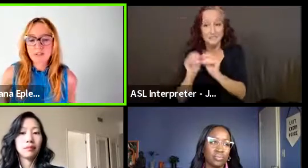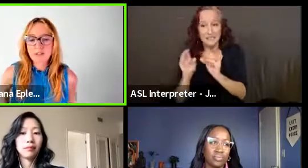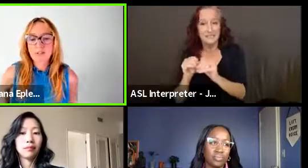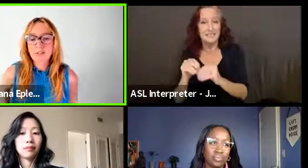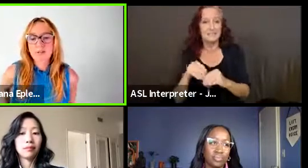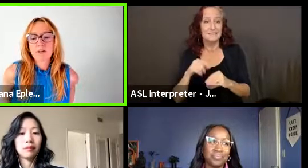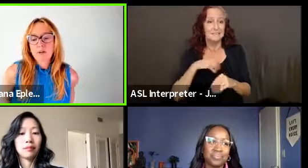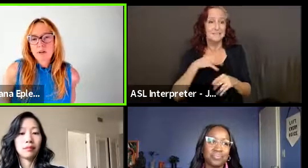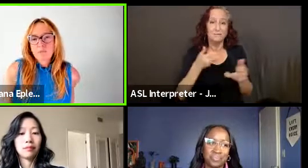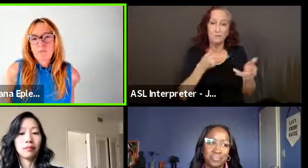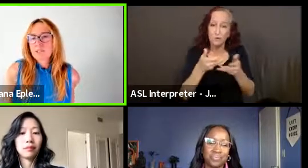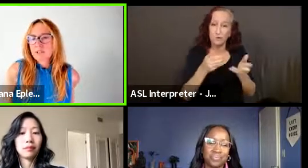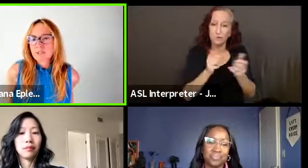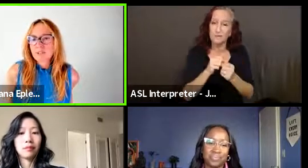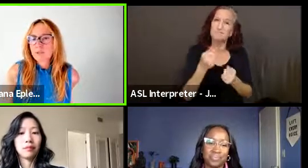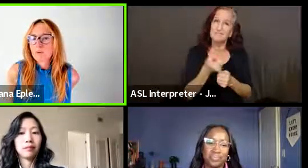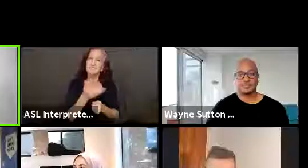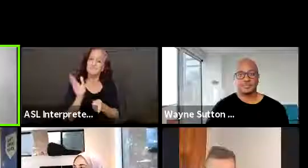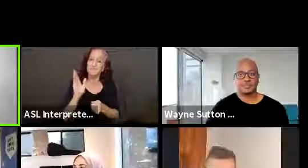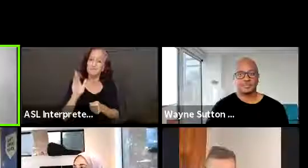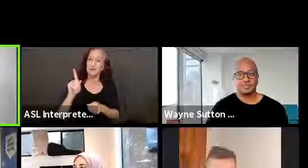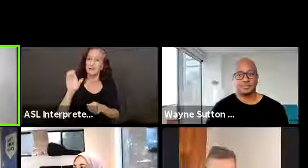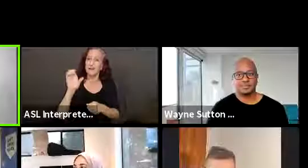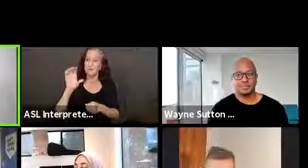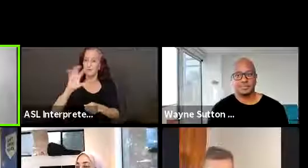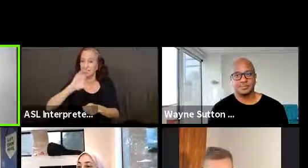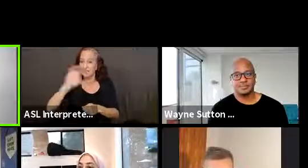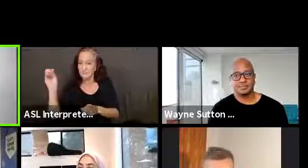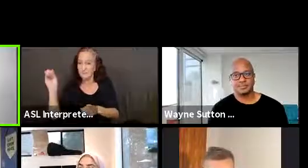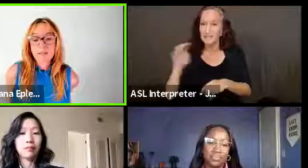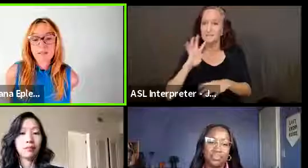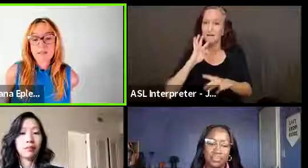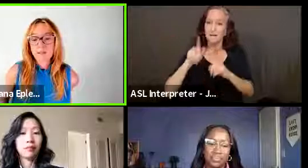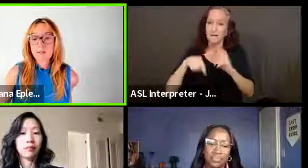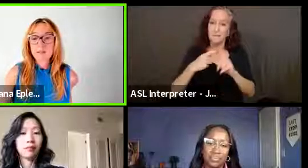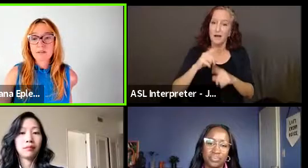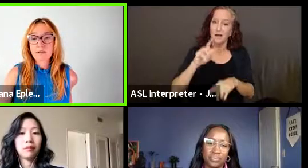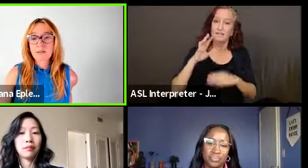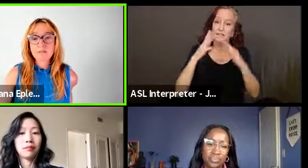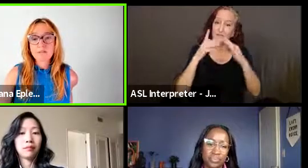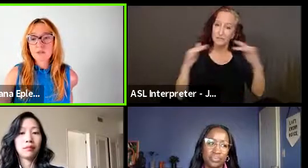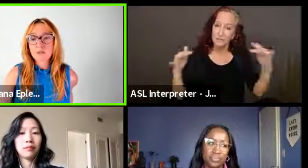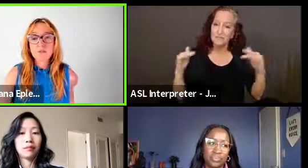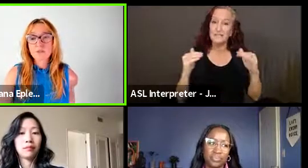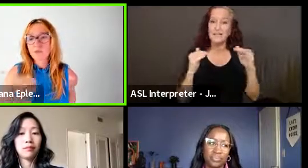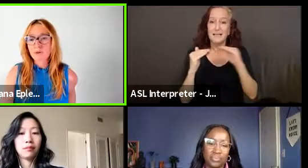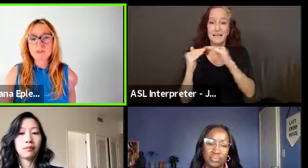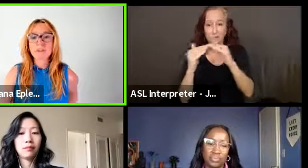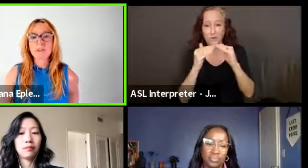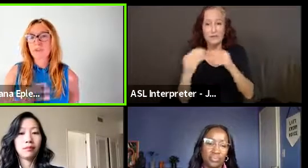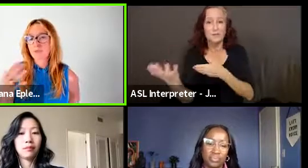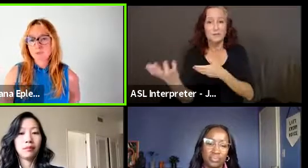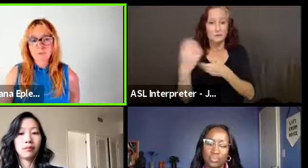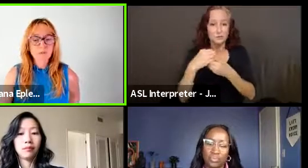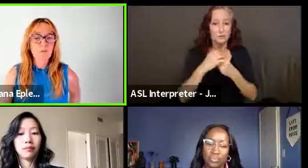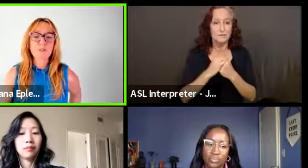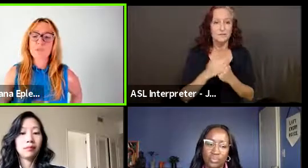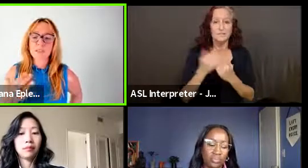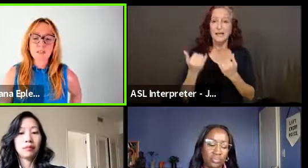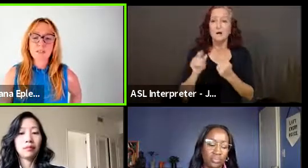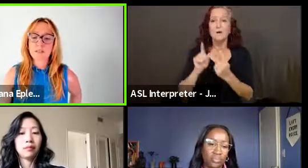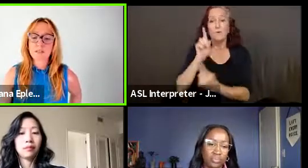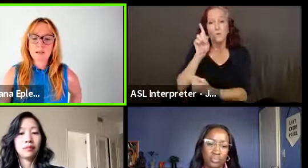at this point on building diversity, equity, and inclusion and allyship, and then thousands of individuals through coaching,